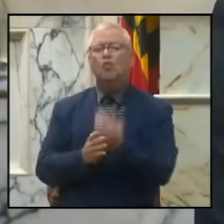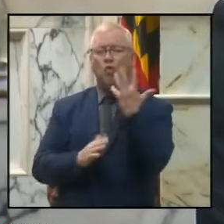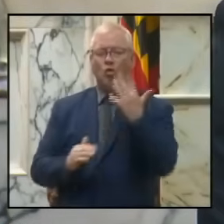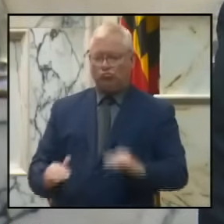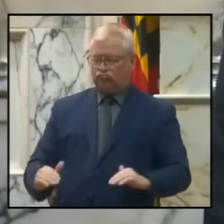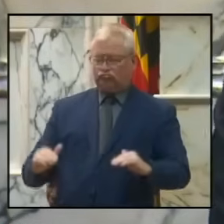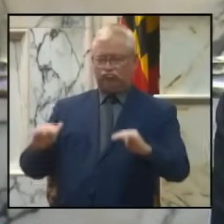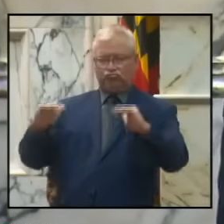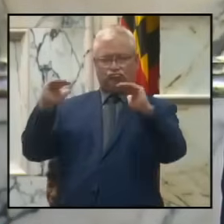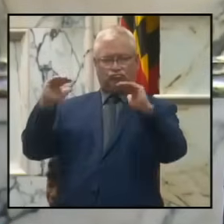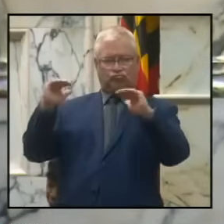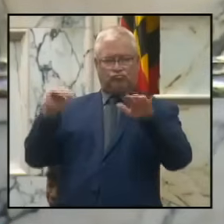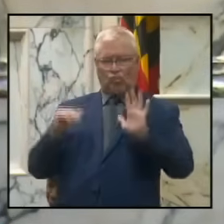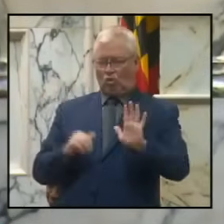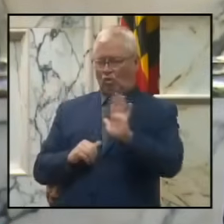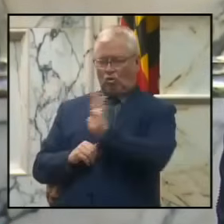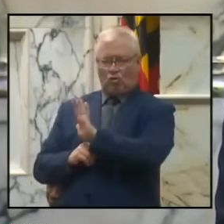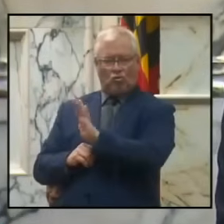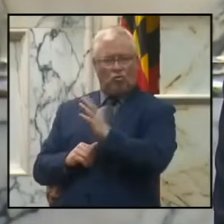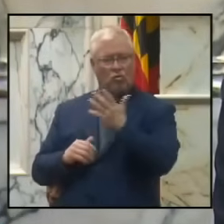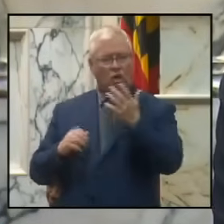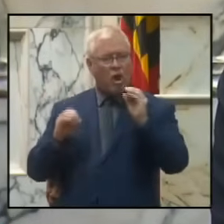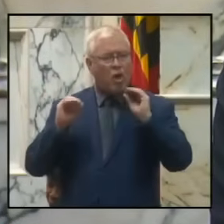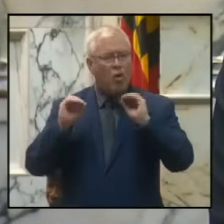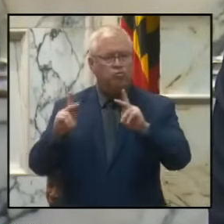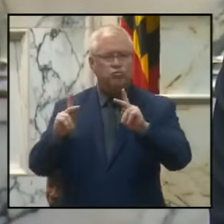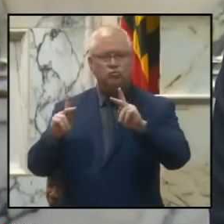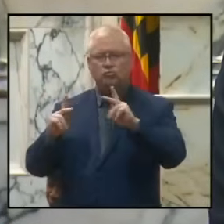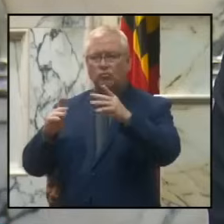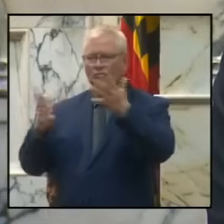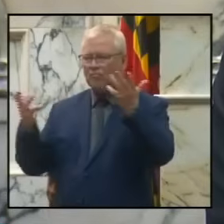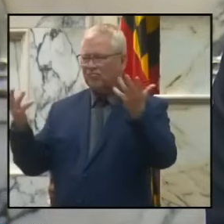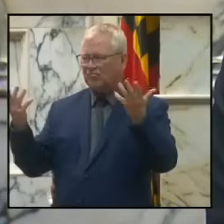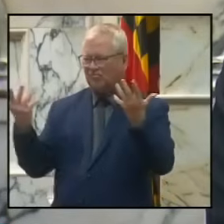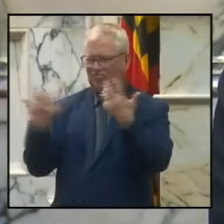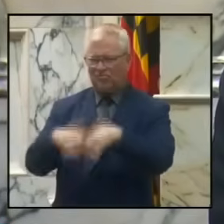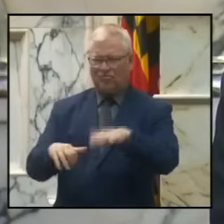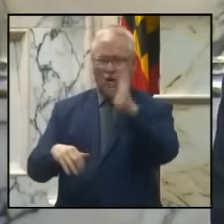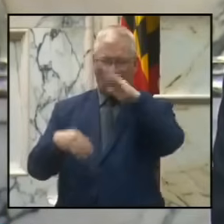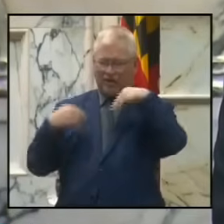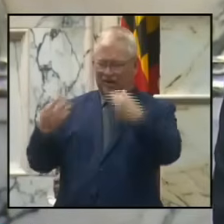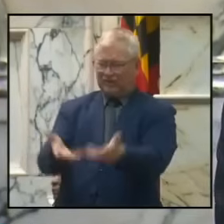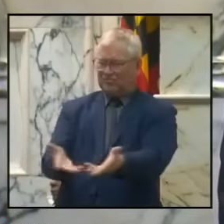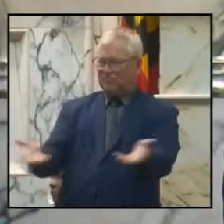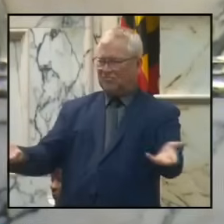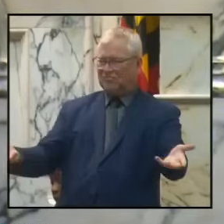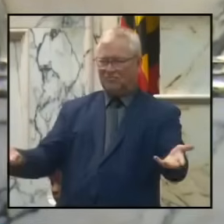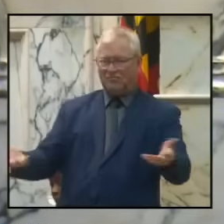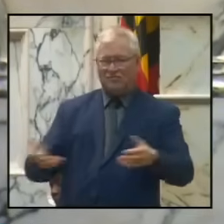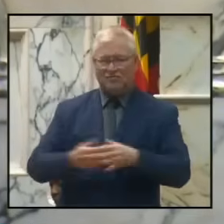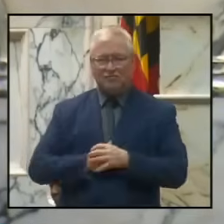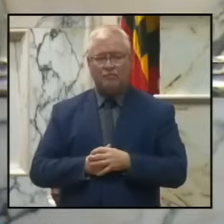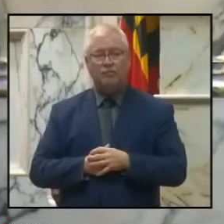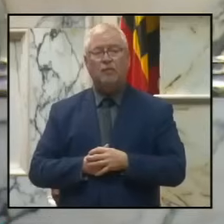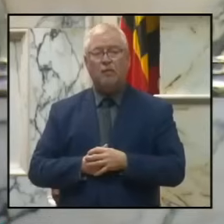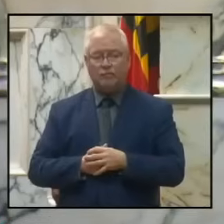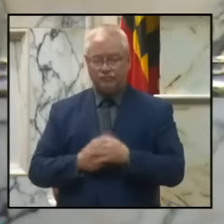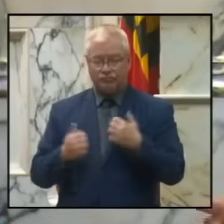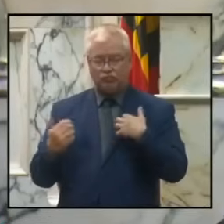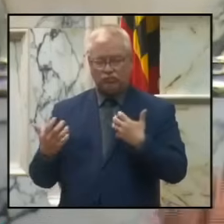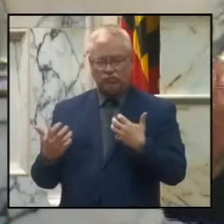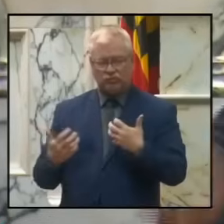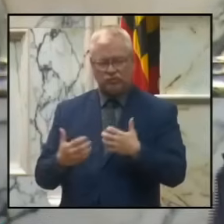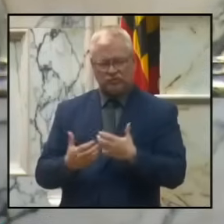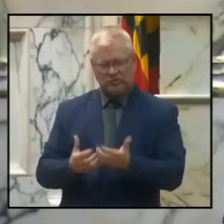and God-given opportunities. But if we want to truly unleash the power of Maryland's